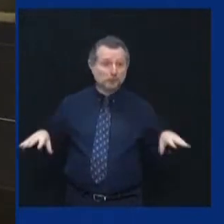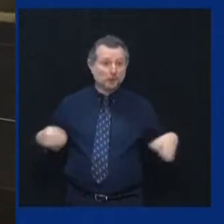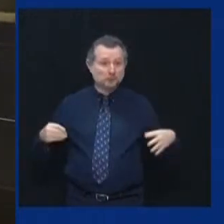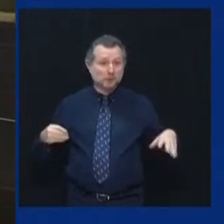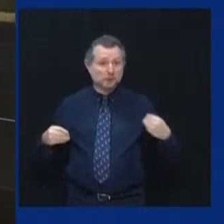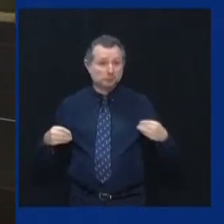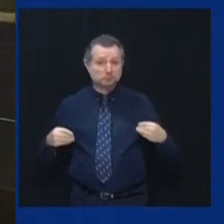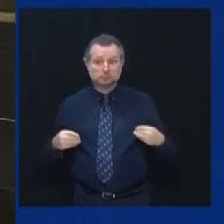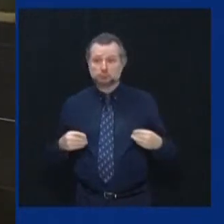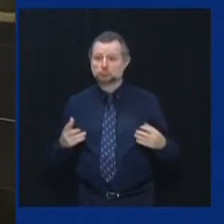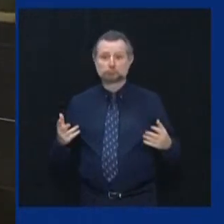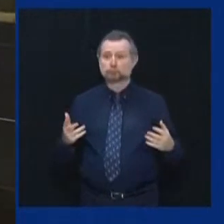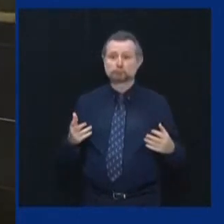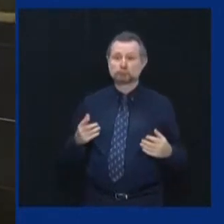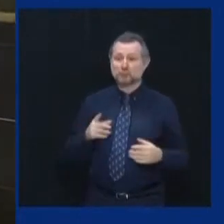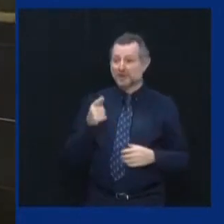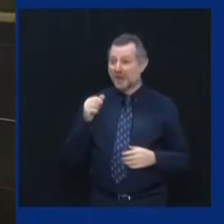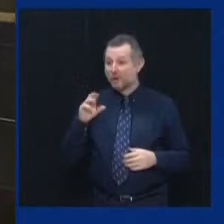Gareth?